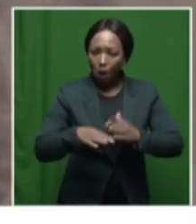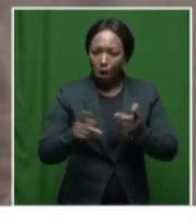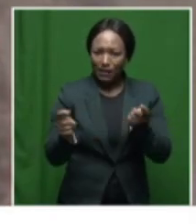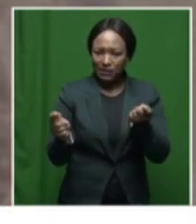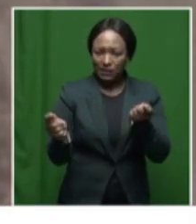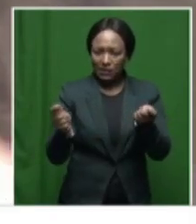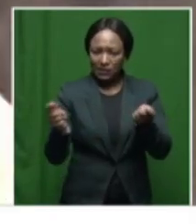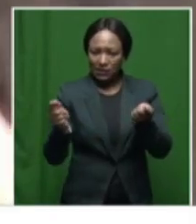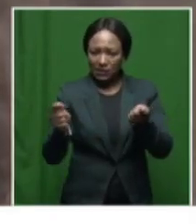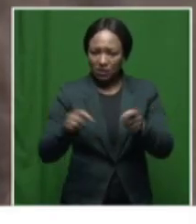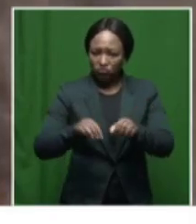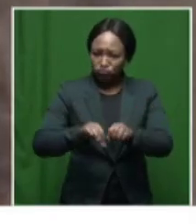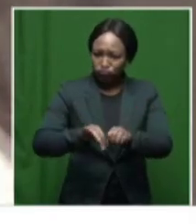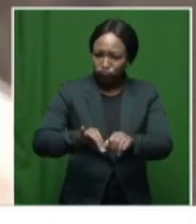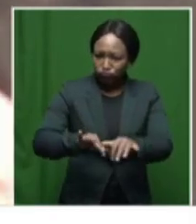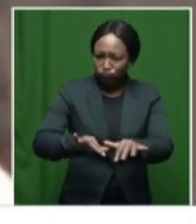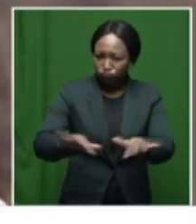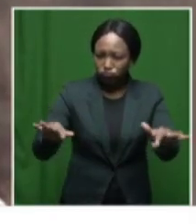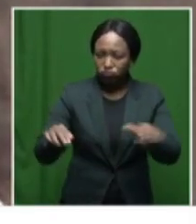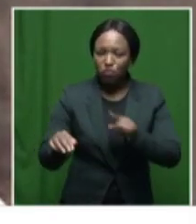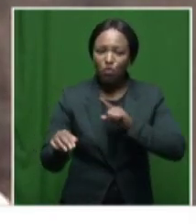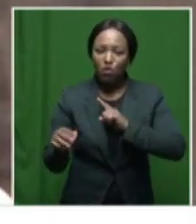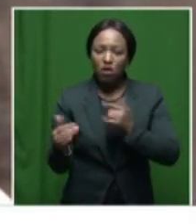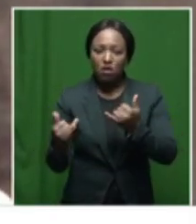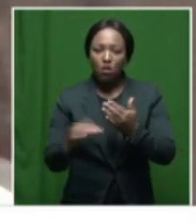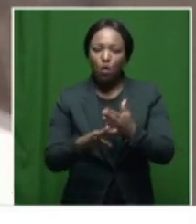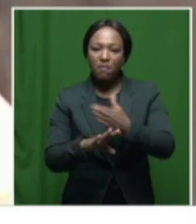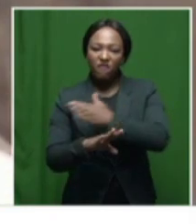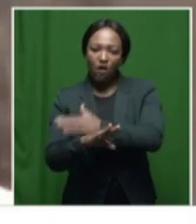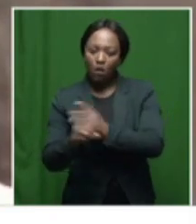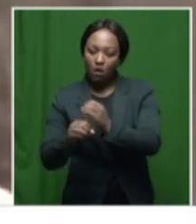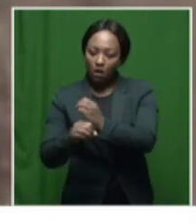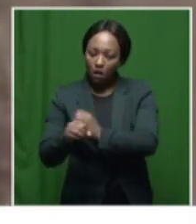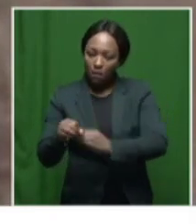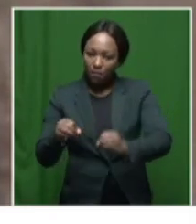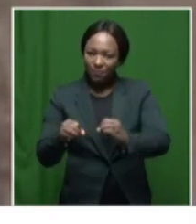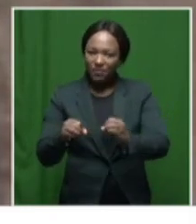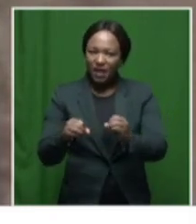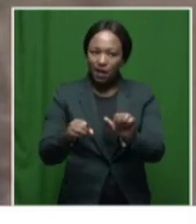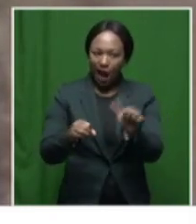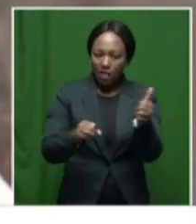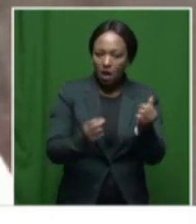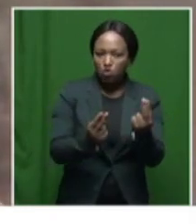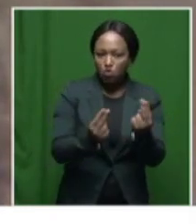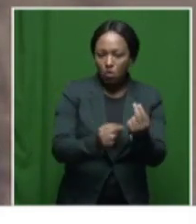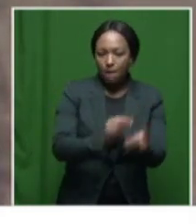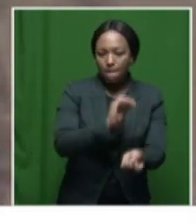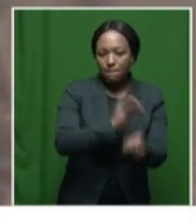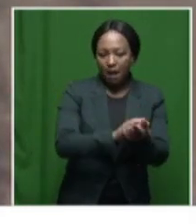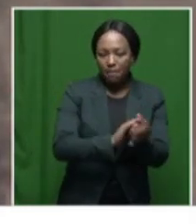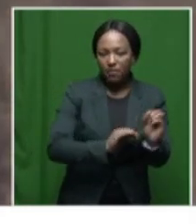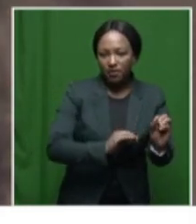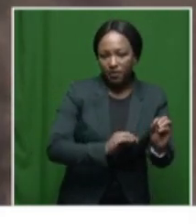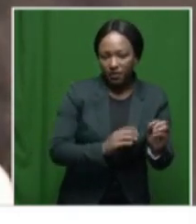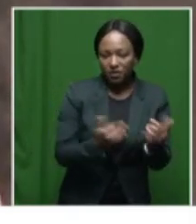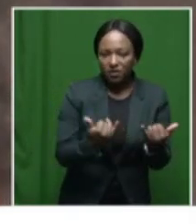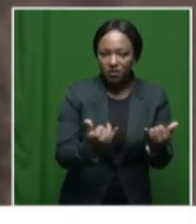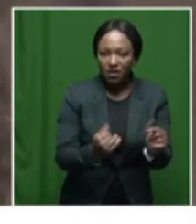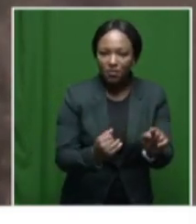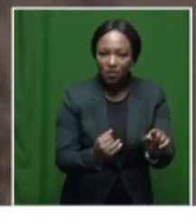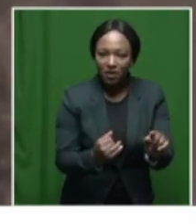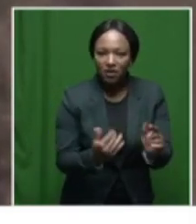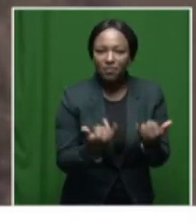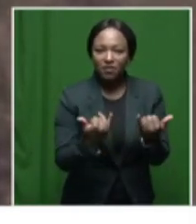where it starts displacing its previous sublineage or a subvariant. Secondly, we start seeing different